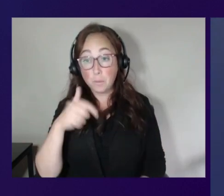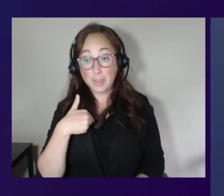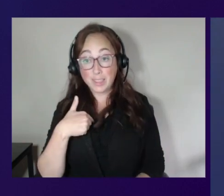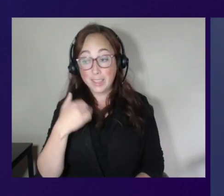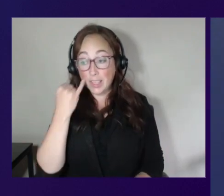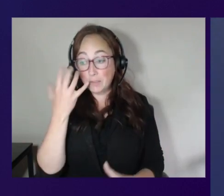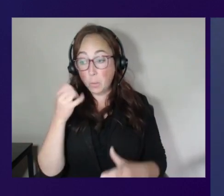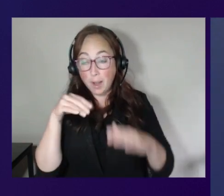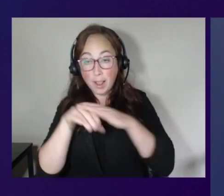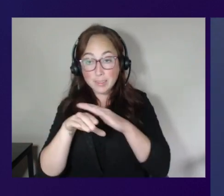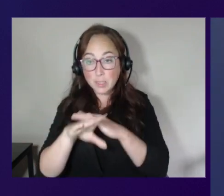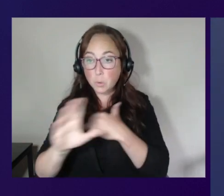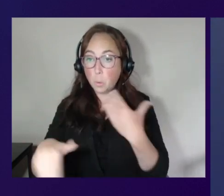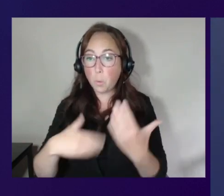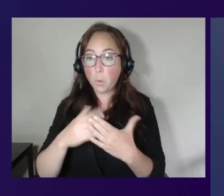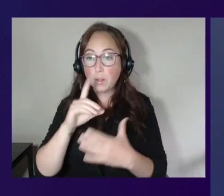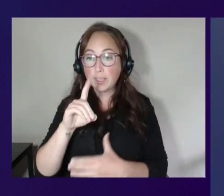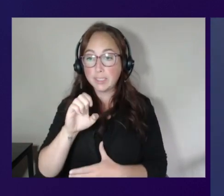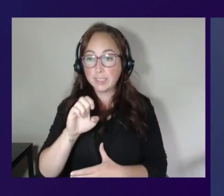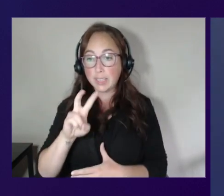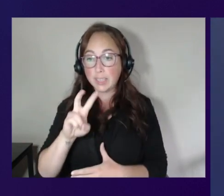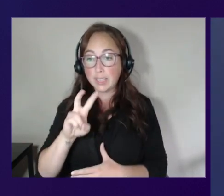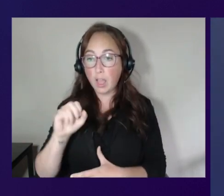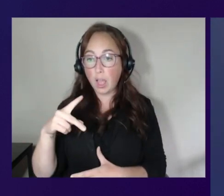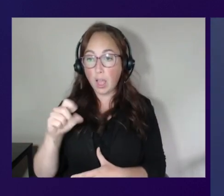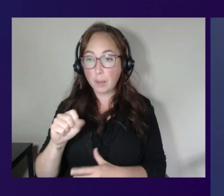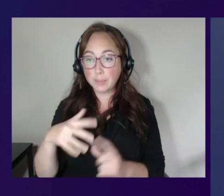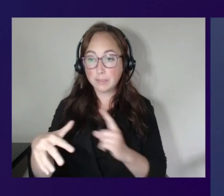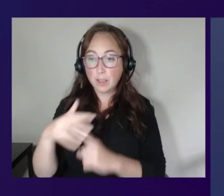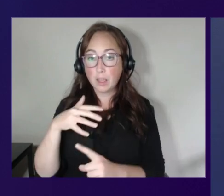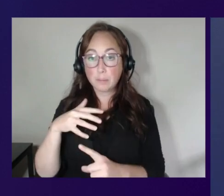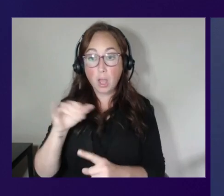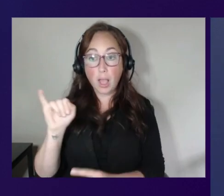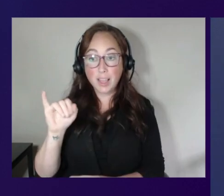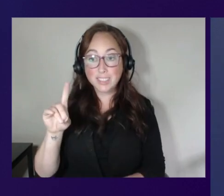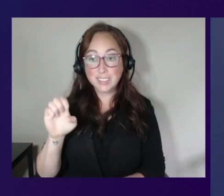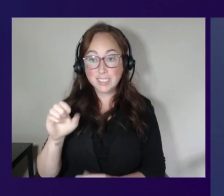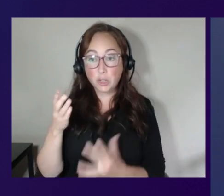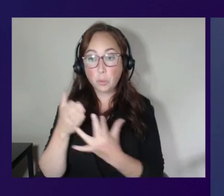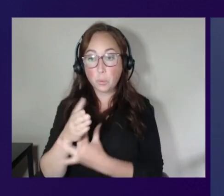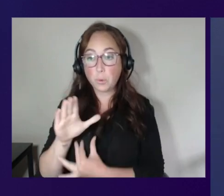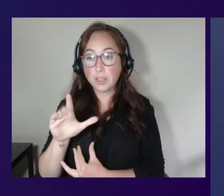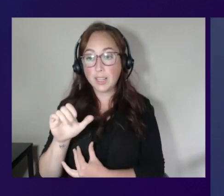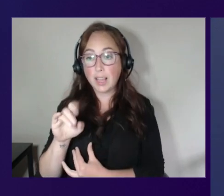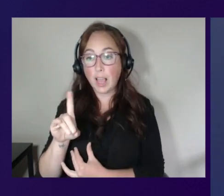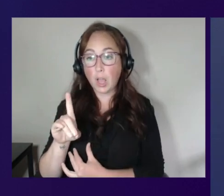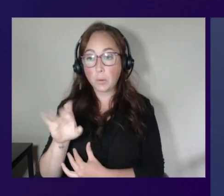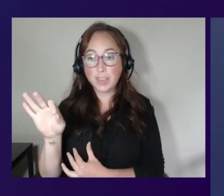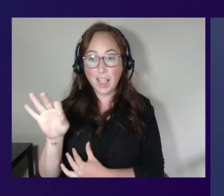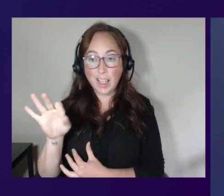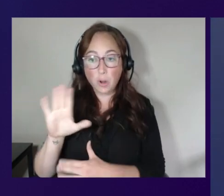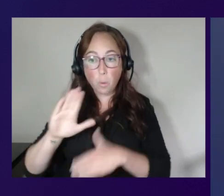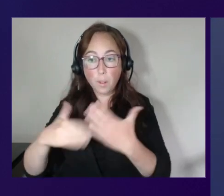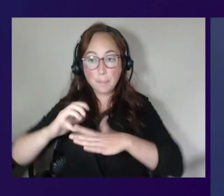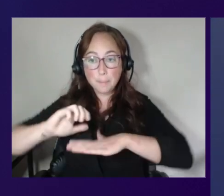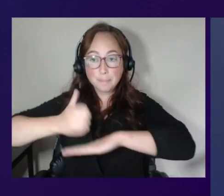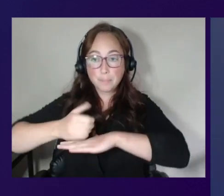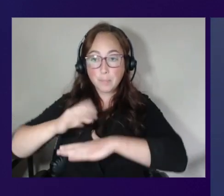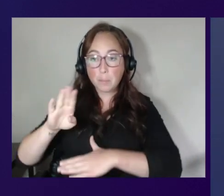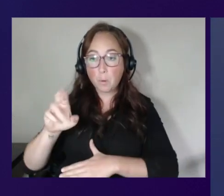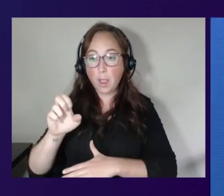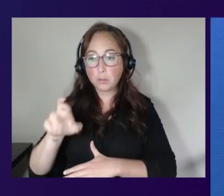DevOps environment, my IDE through Cloud9, all browser-based, why not use WorkSpaces Web to do